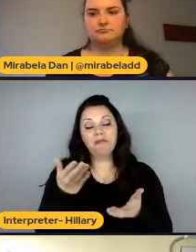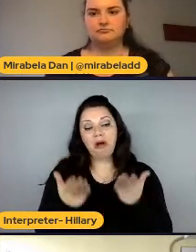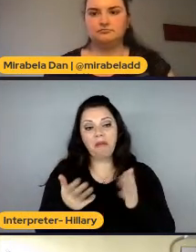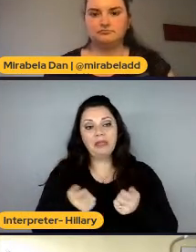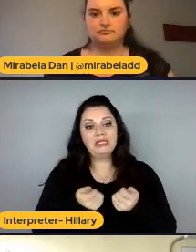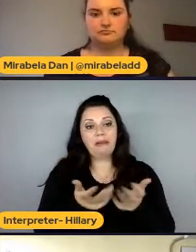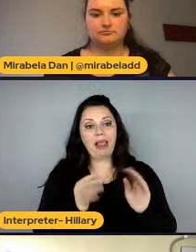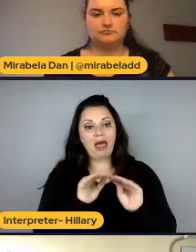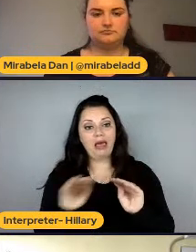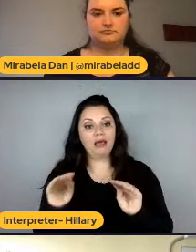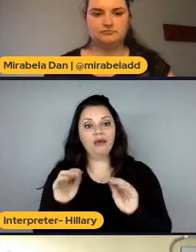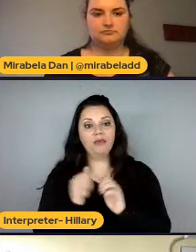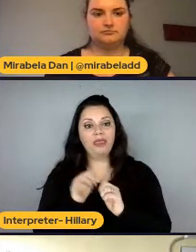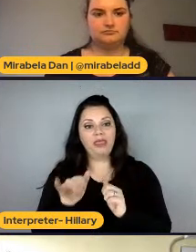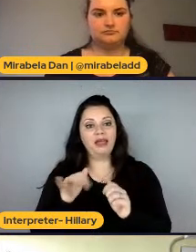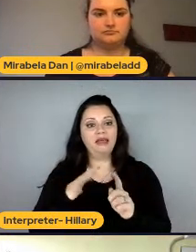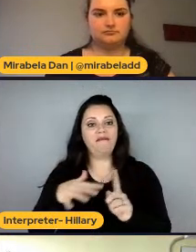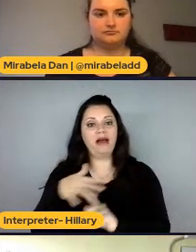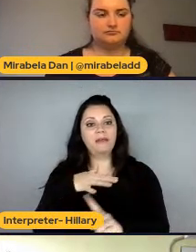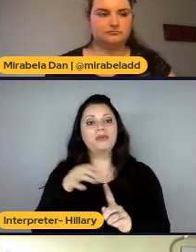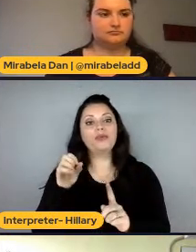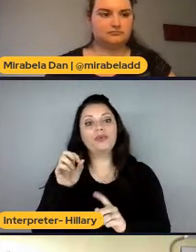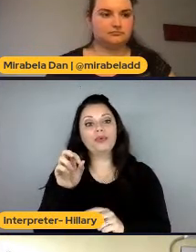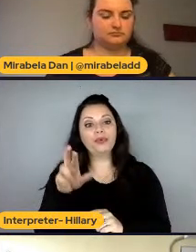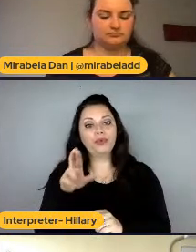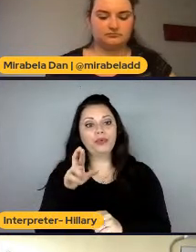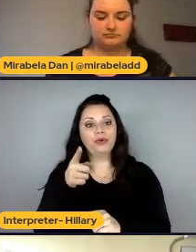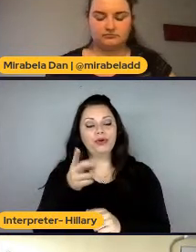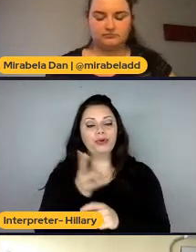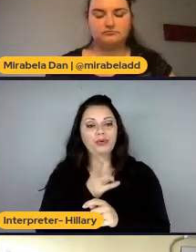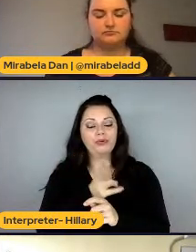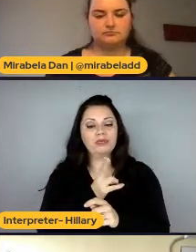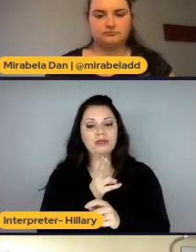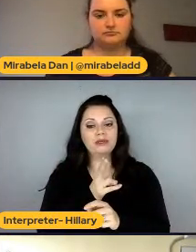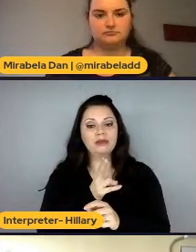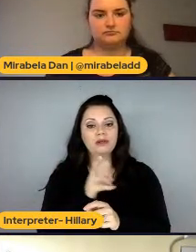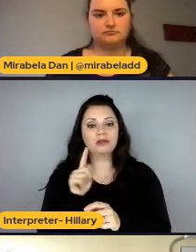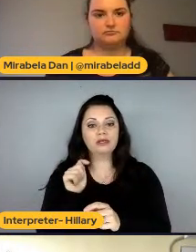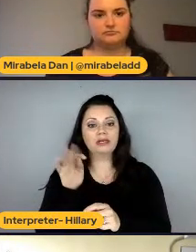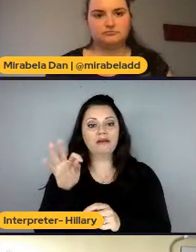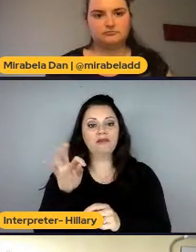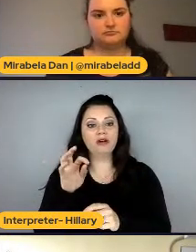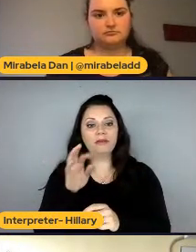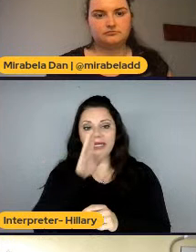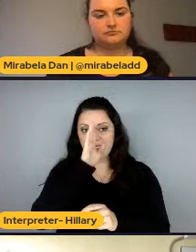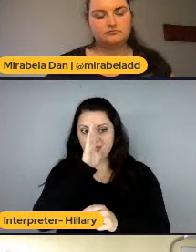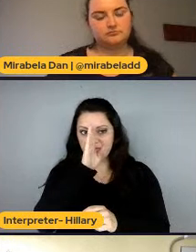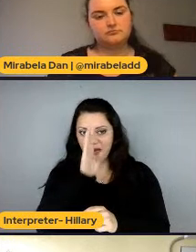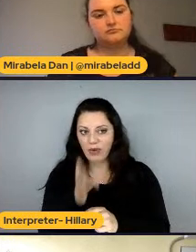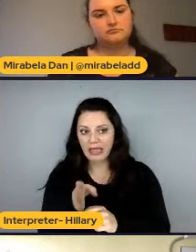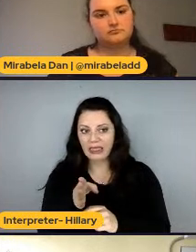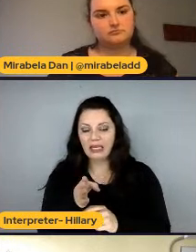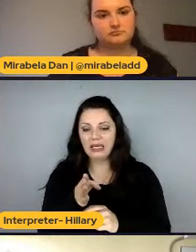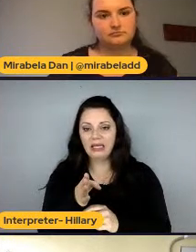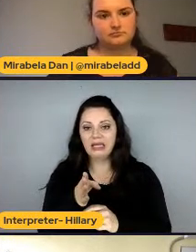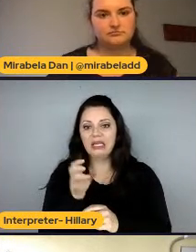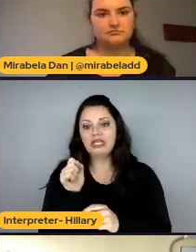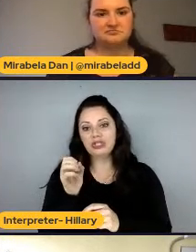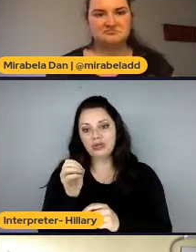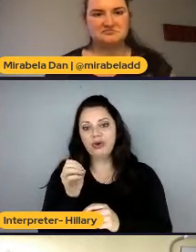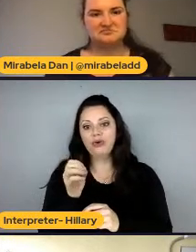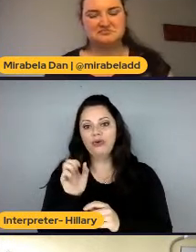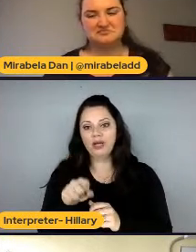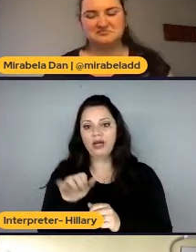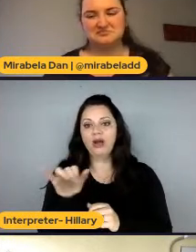them via the environment, or if you're using Terraform directly. So you can